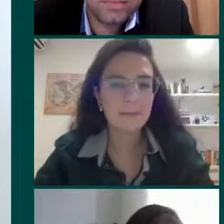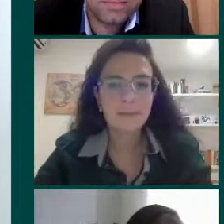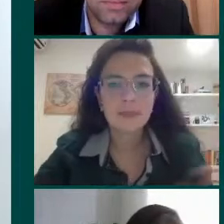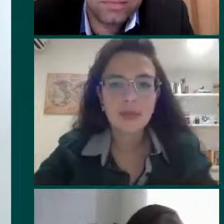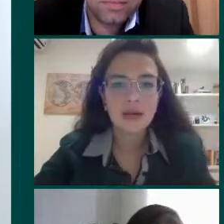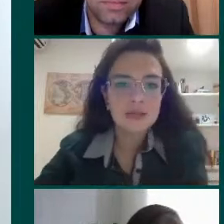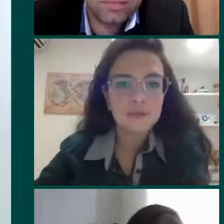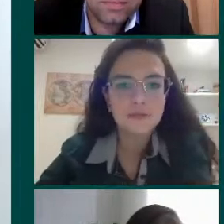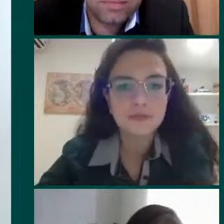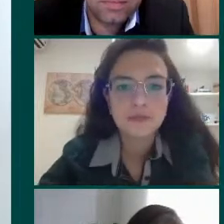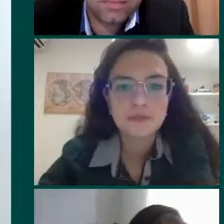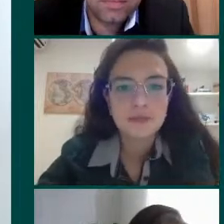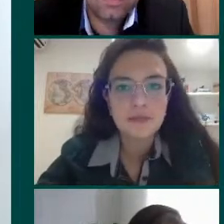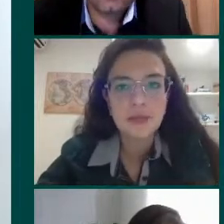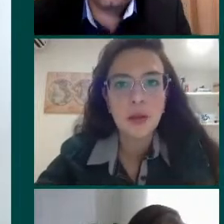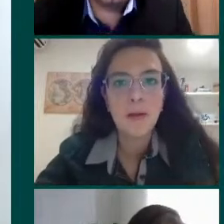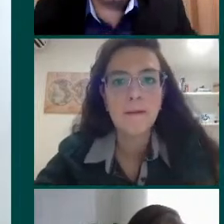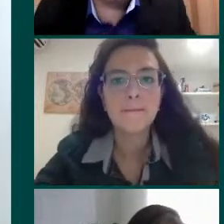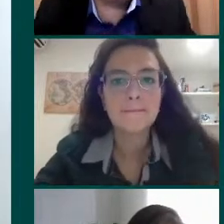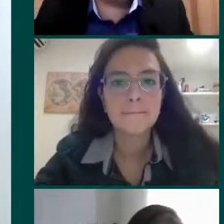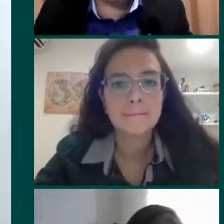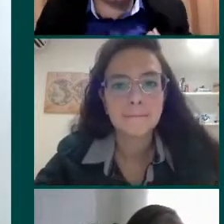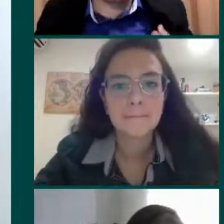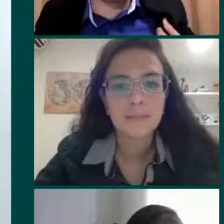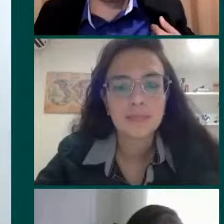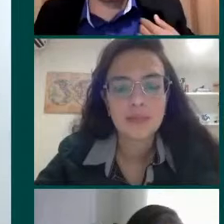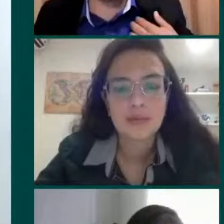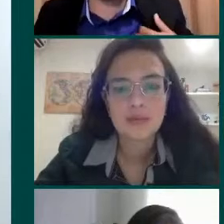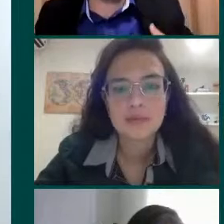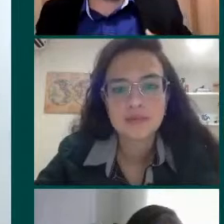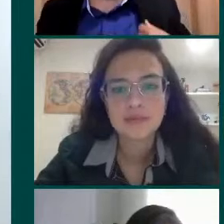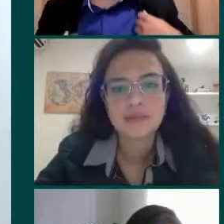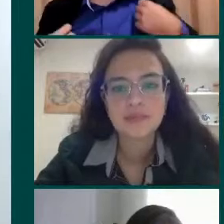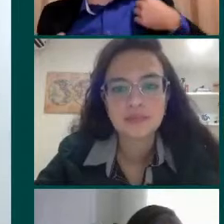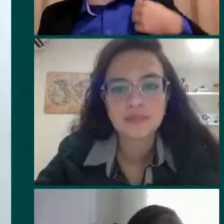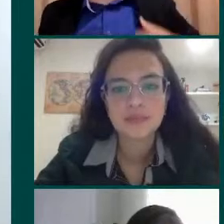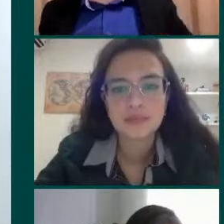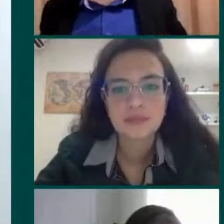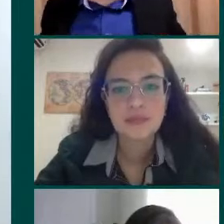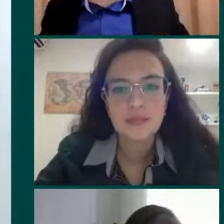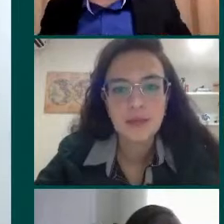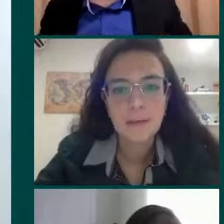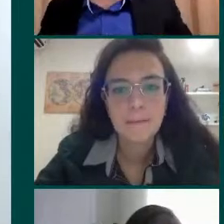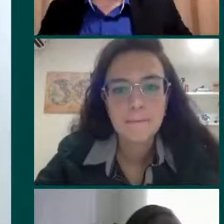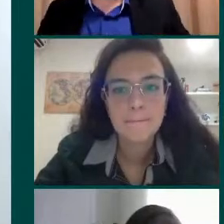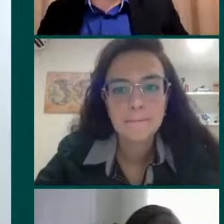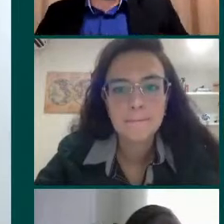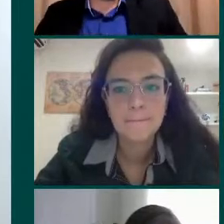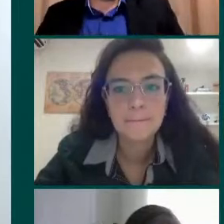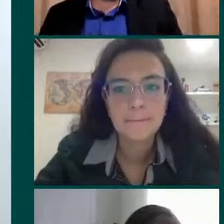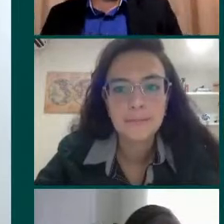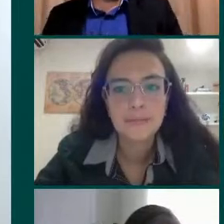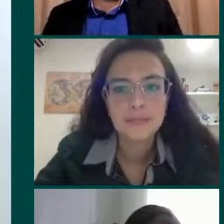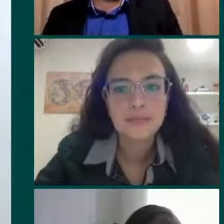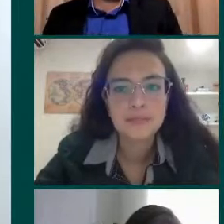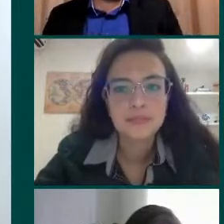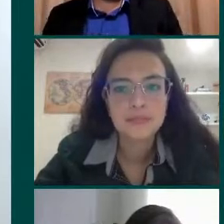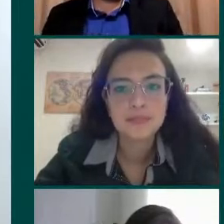that SAFs have to be drop-in. They have to be compatible with an existing